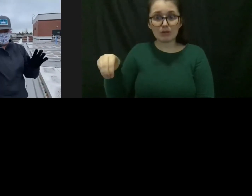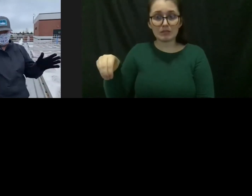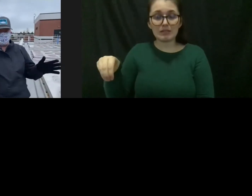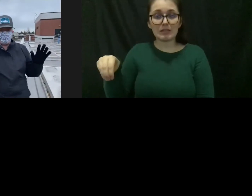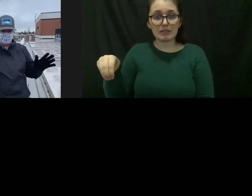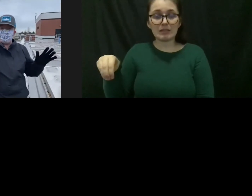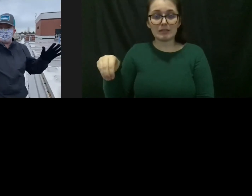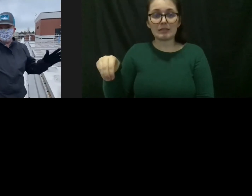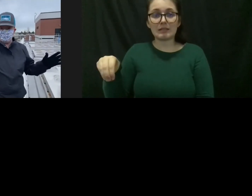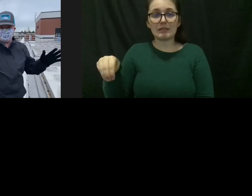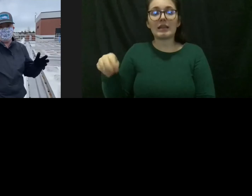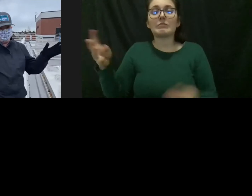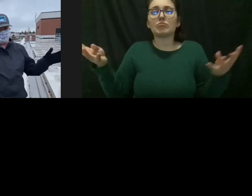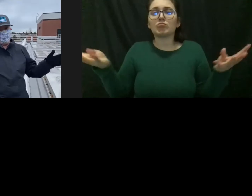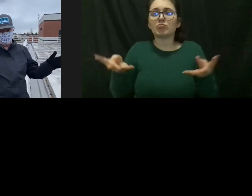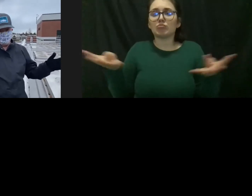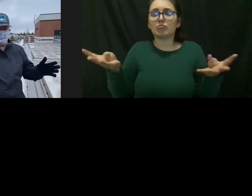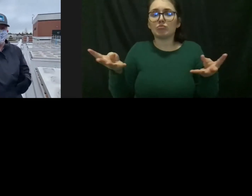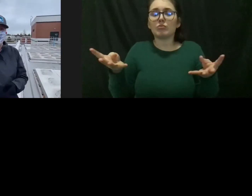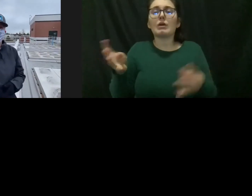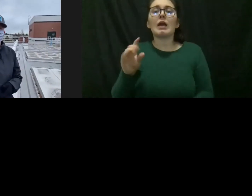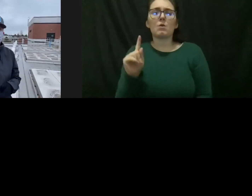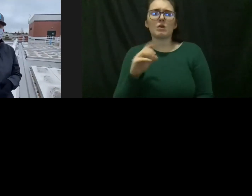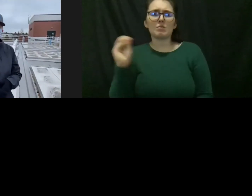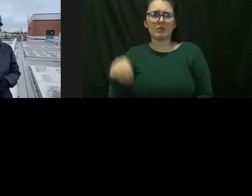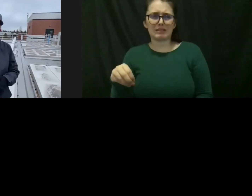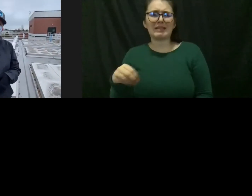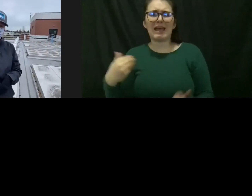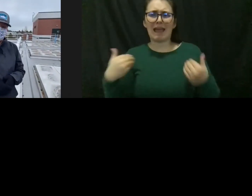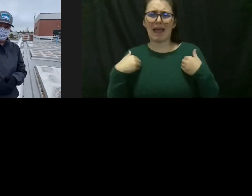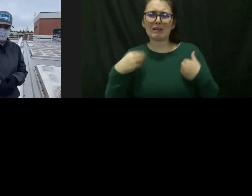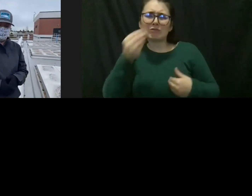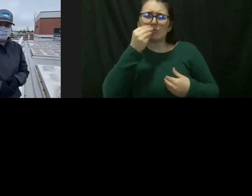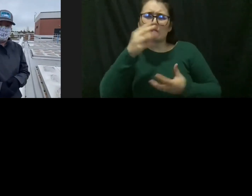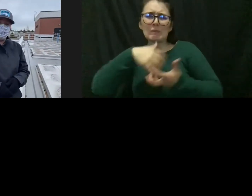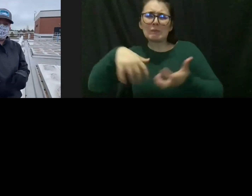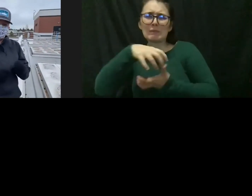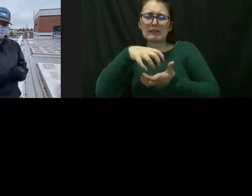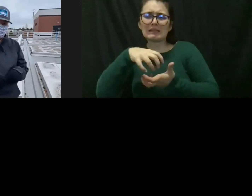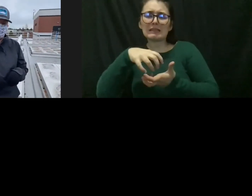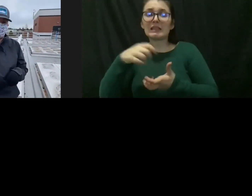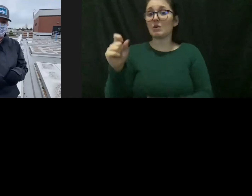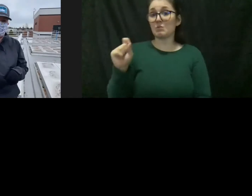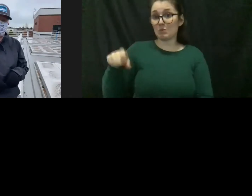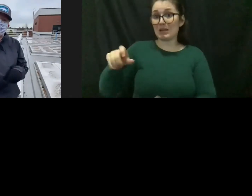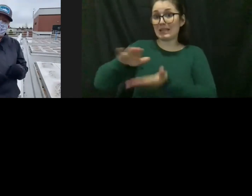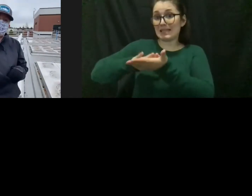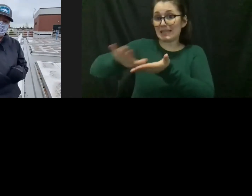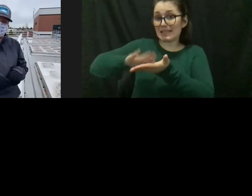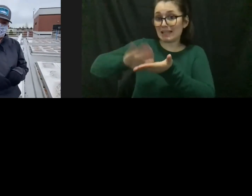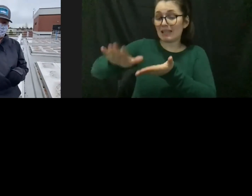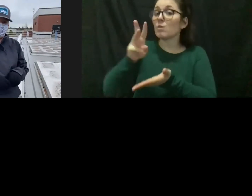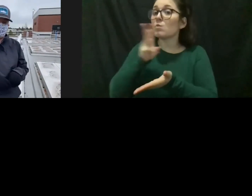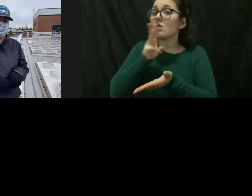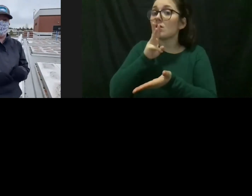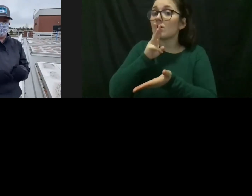it's mostly, pee and poo, if we want to be frank. And we then clean out of that 0.01%,